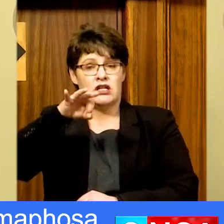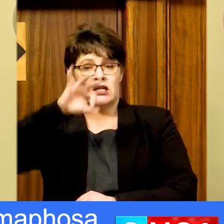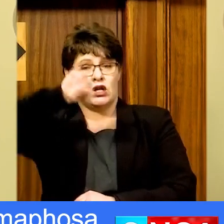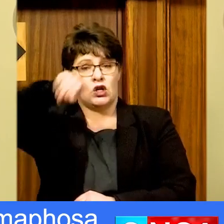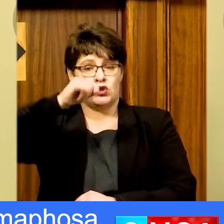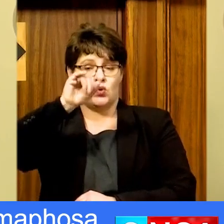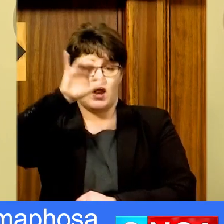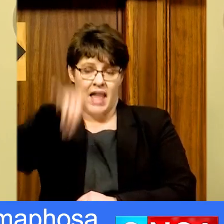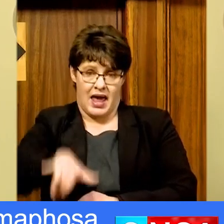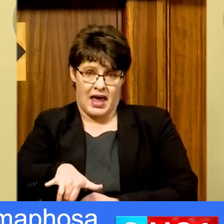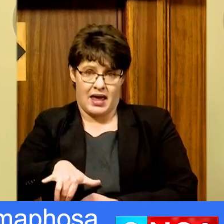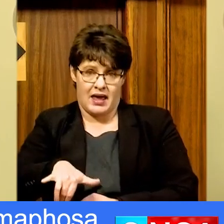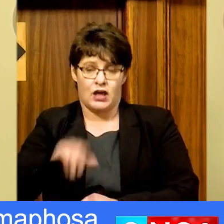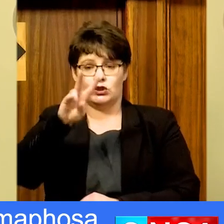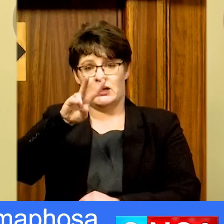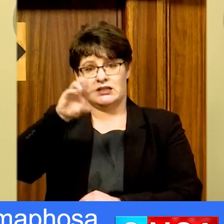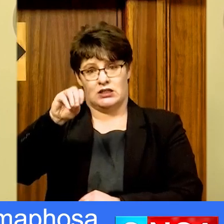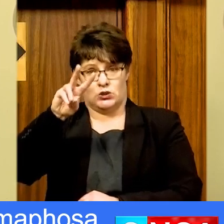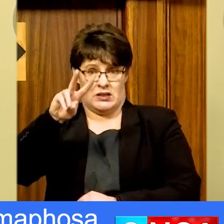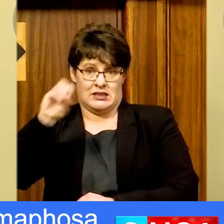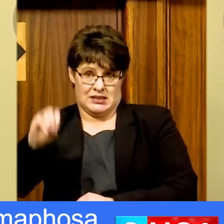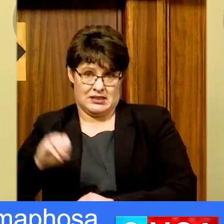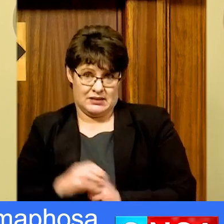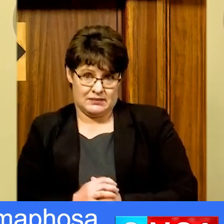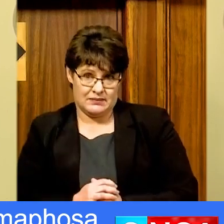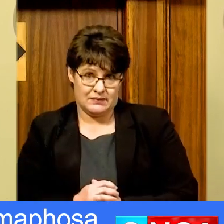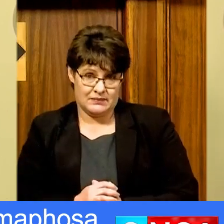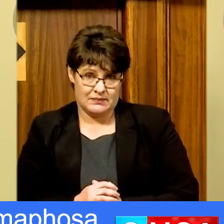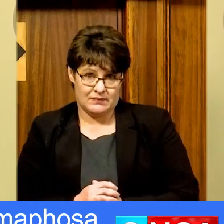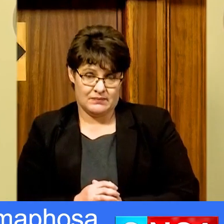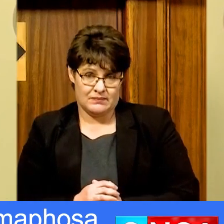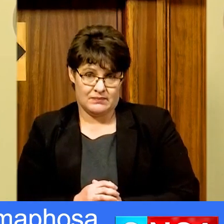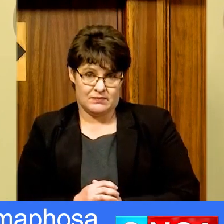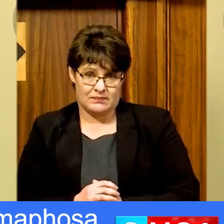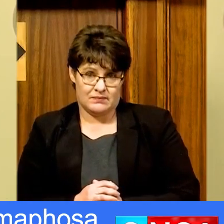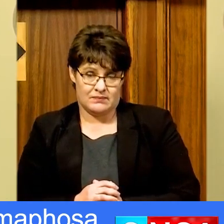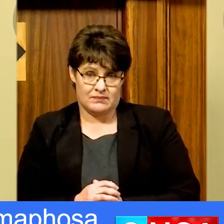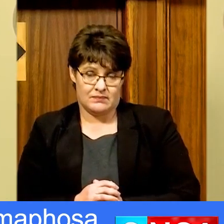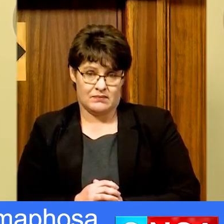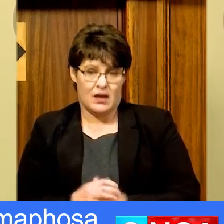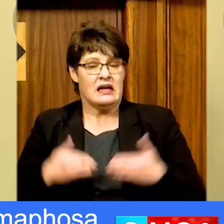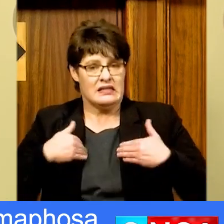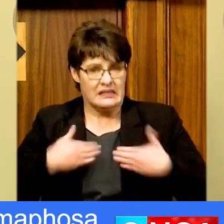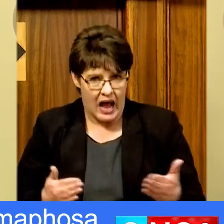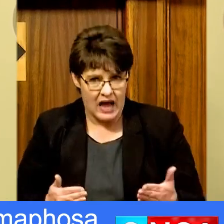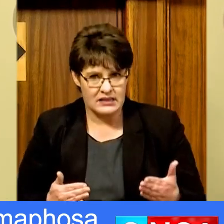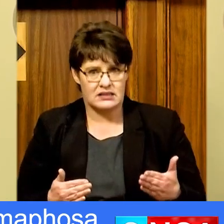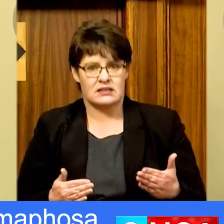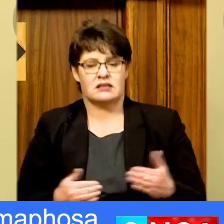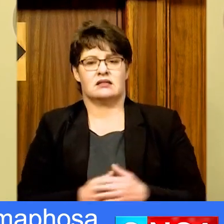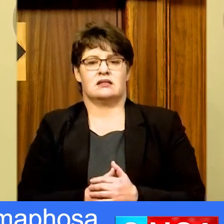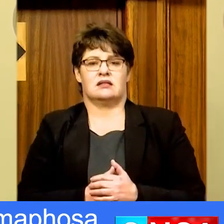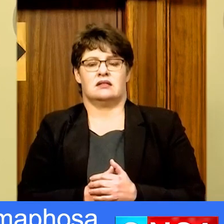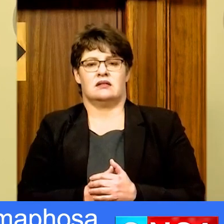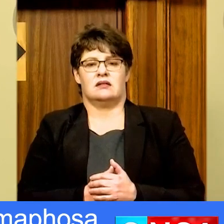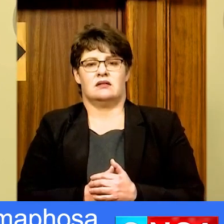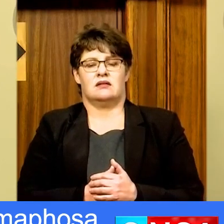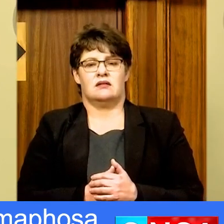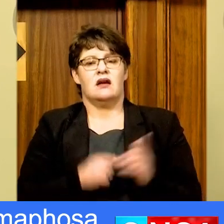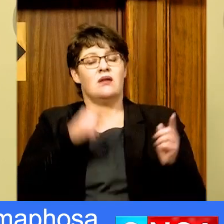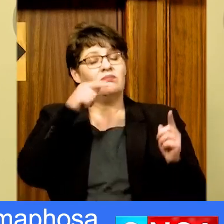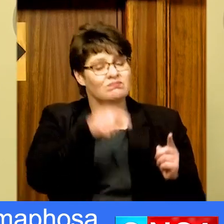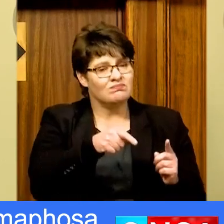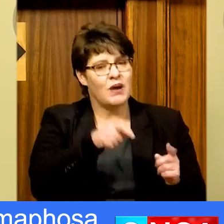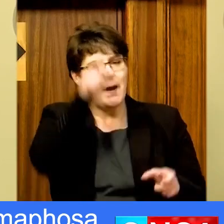p.m. We are taking these measures fully aware that they impose unwelcome